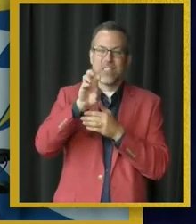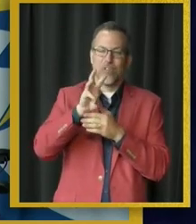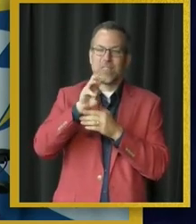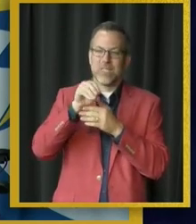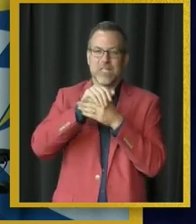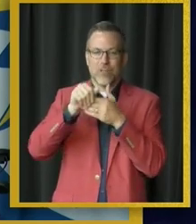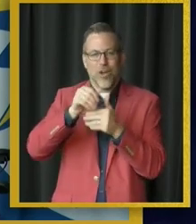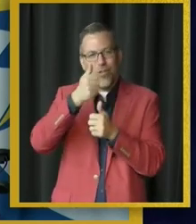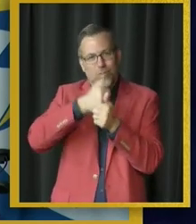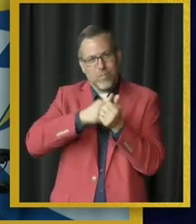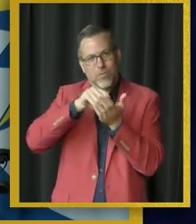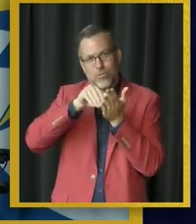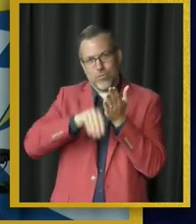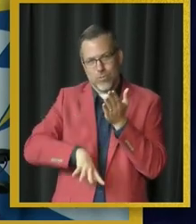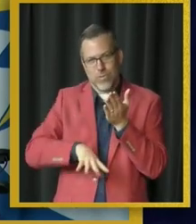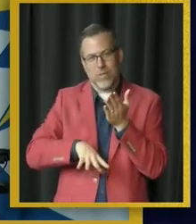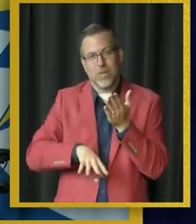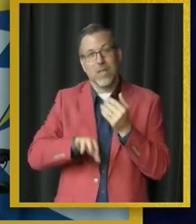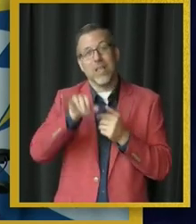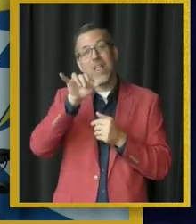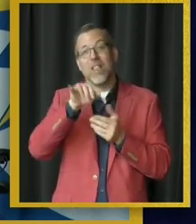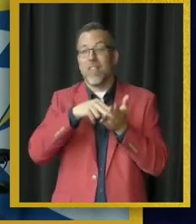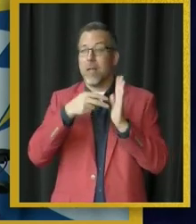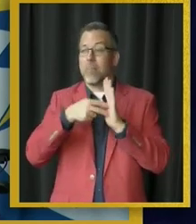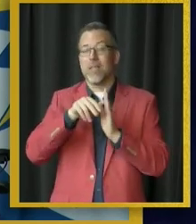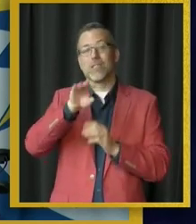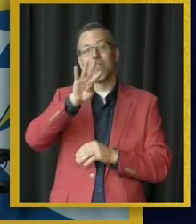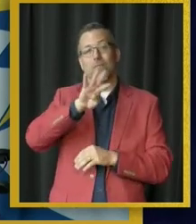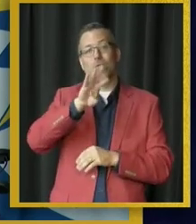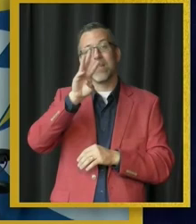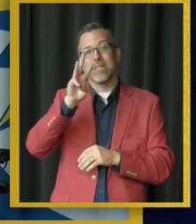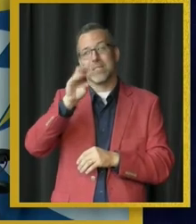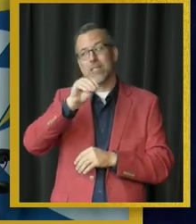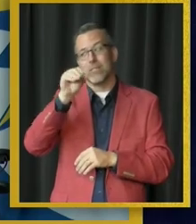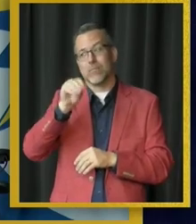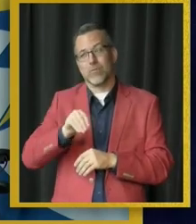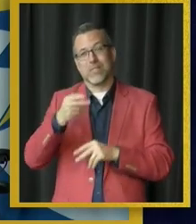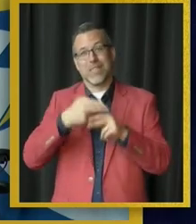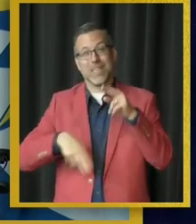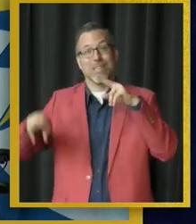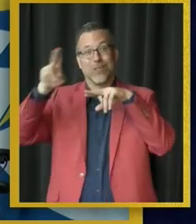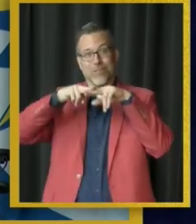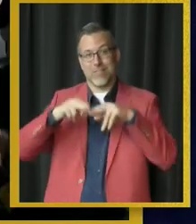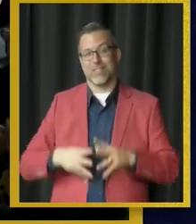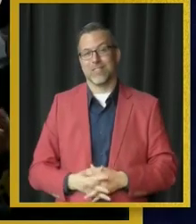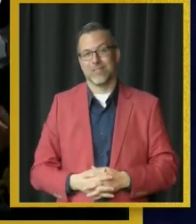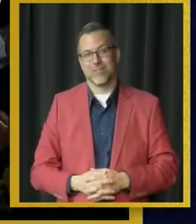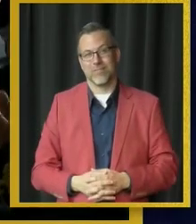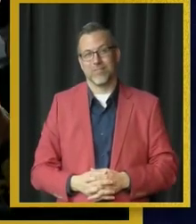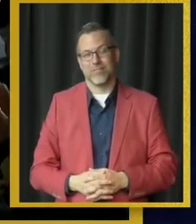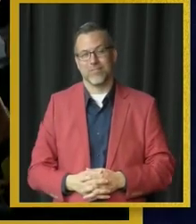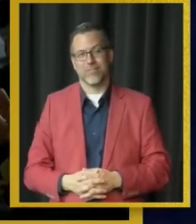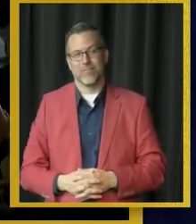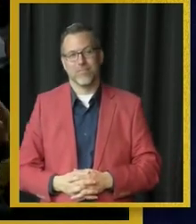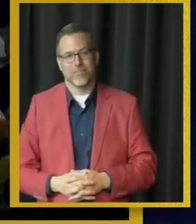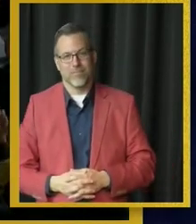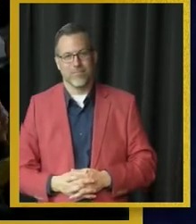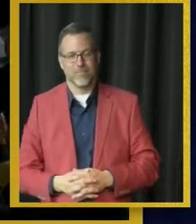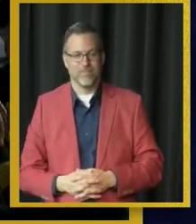$15,660 per student. That is a 46% increase from what we were